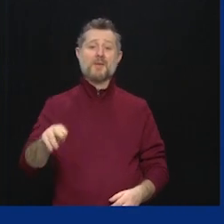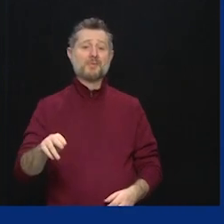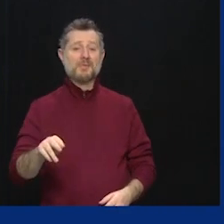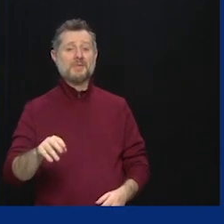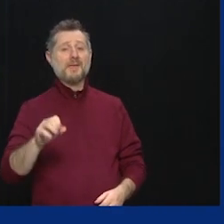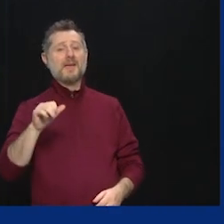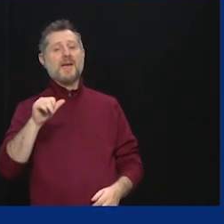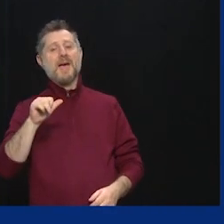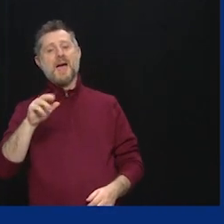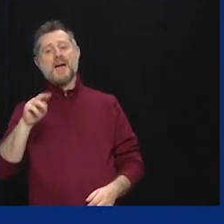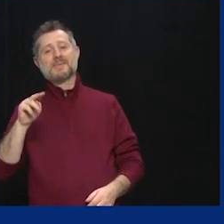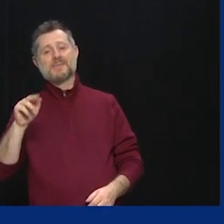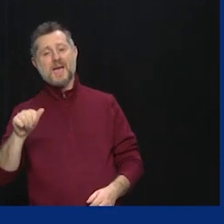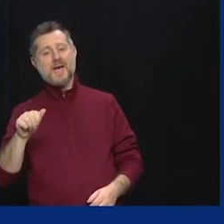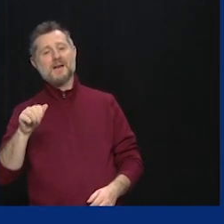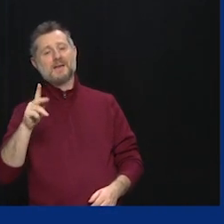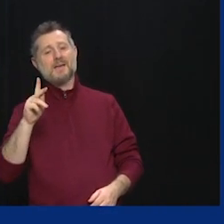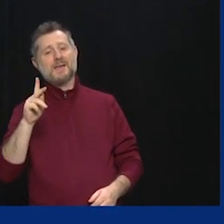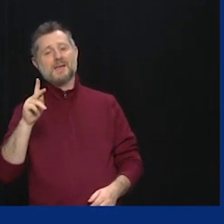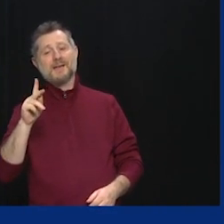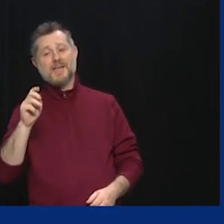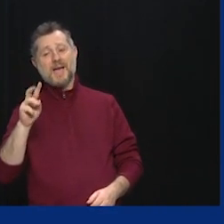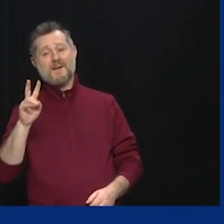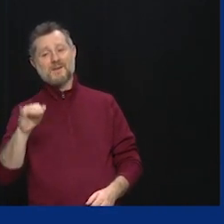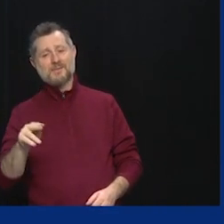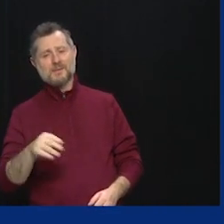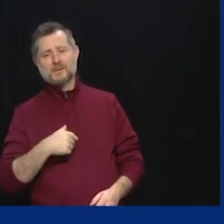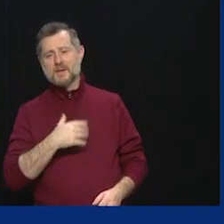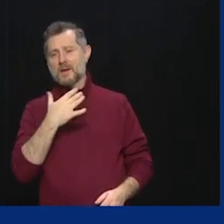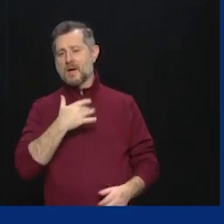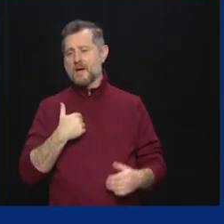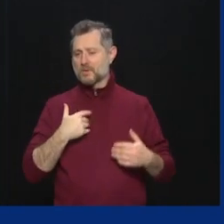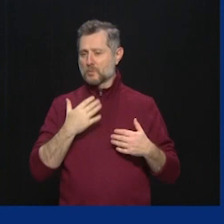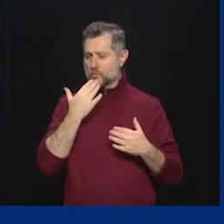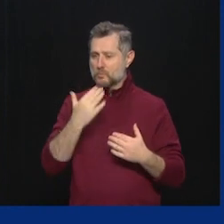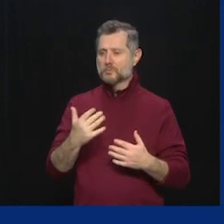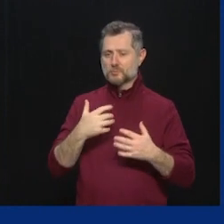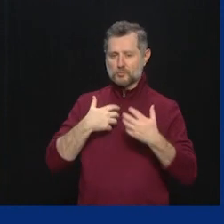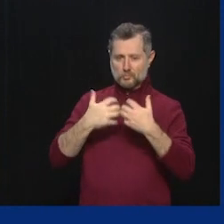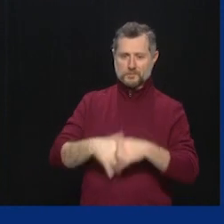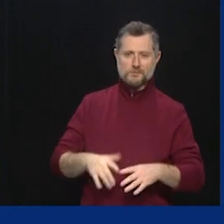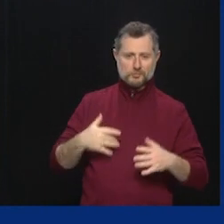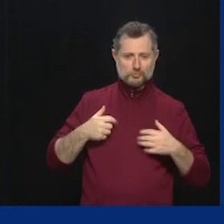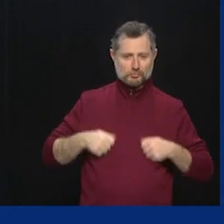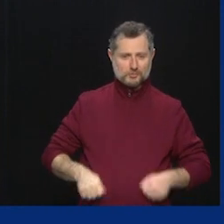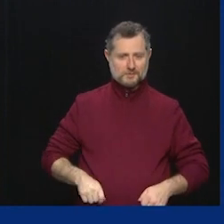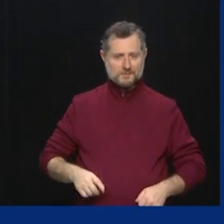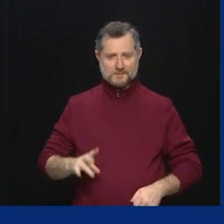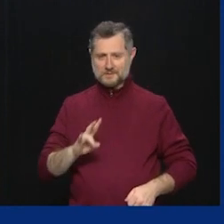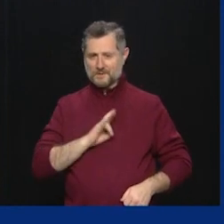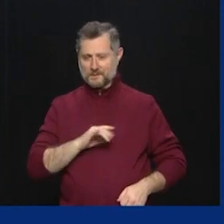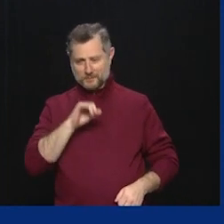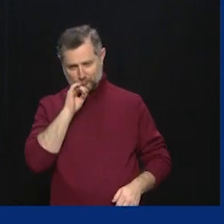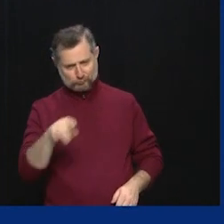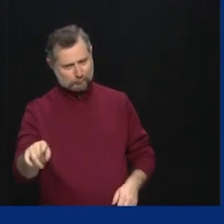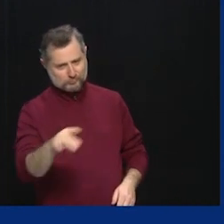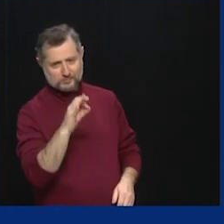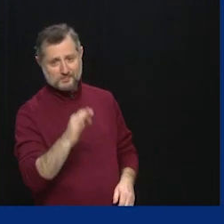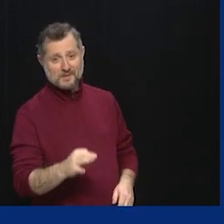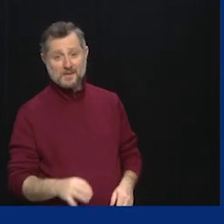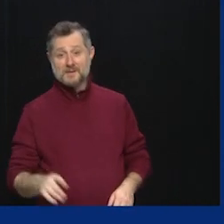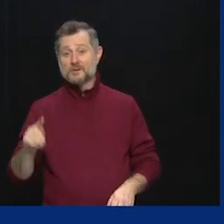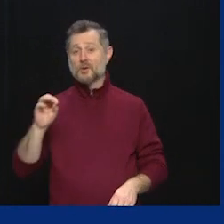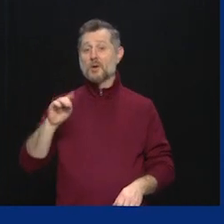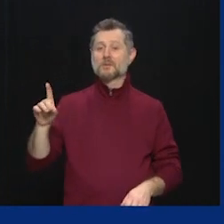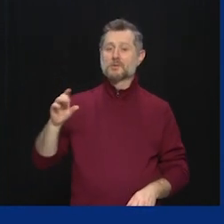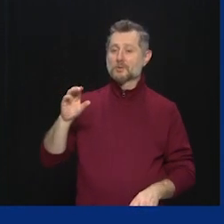wearing coordinated jersey, number 7. I love that. Todd Kaminsky, you've been a pal since the beginning. You've brought your dad to